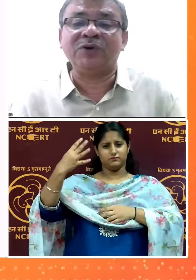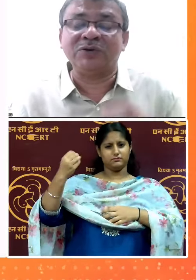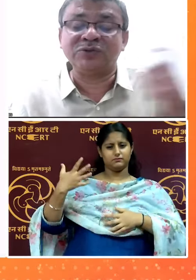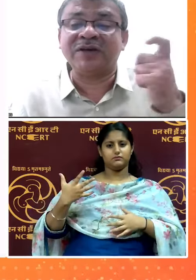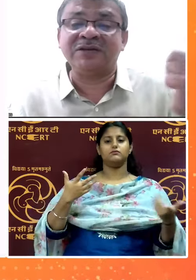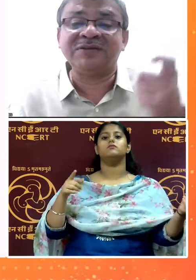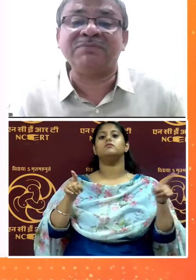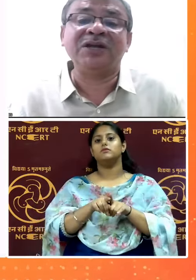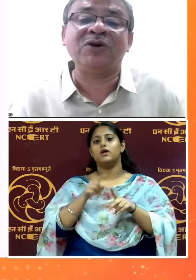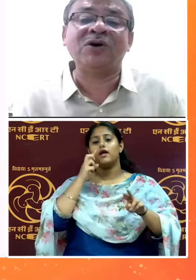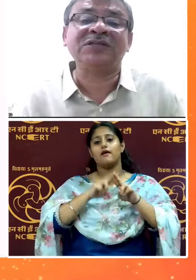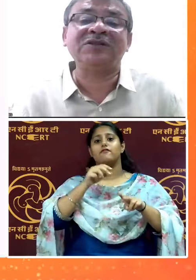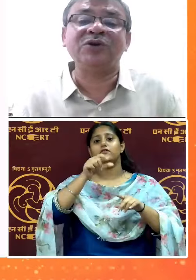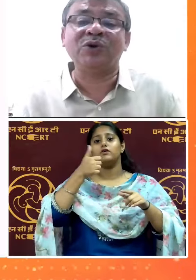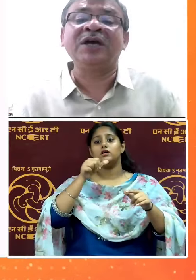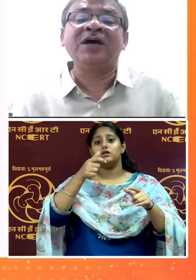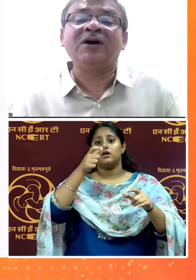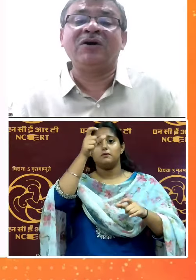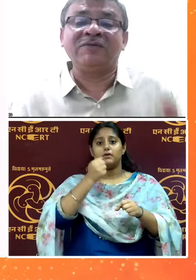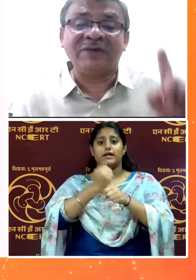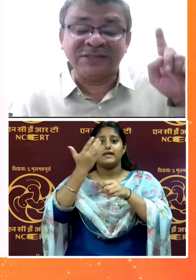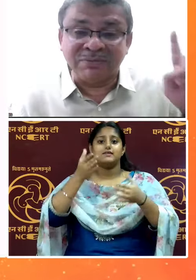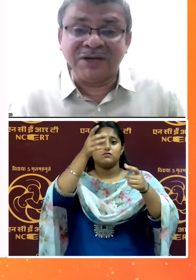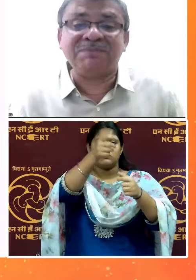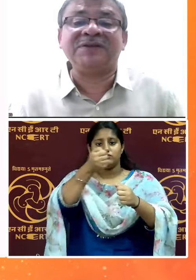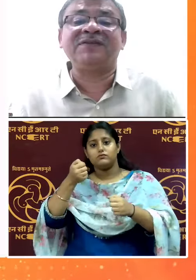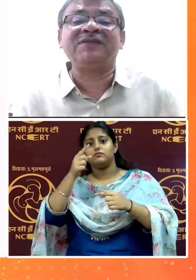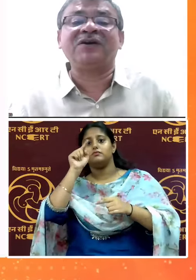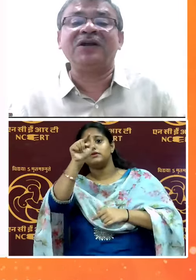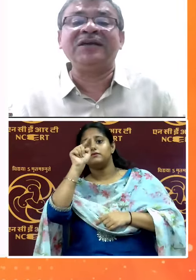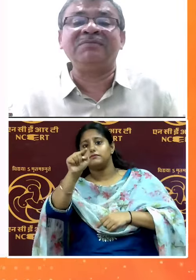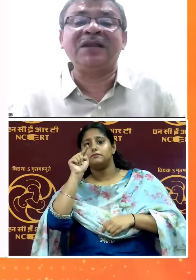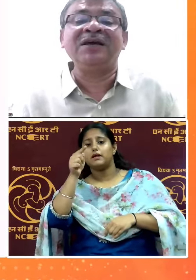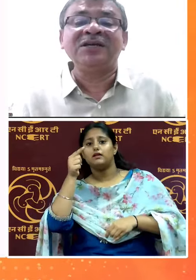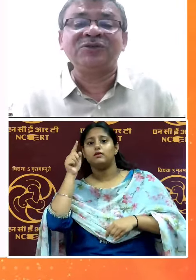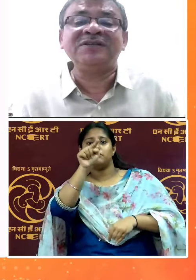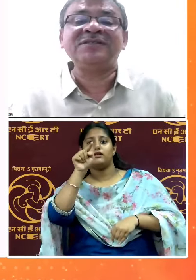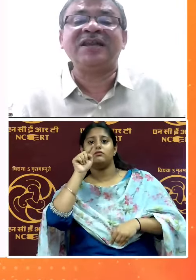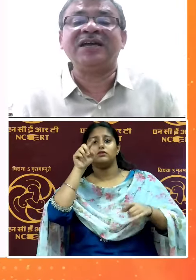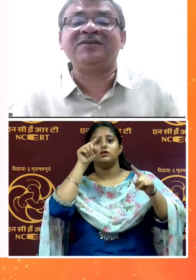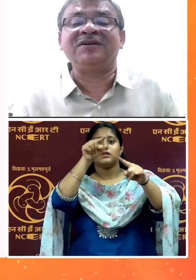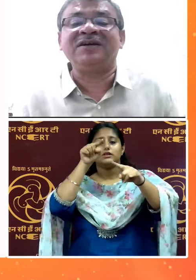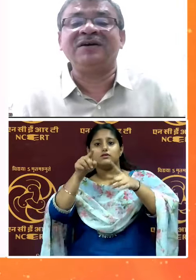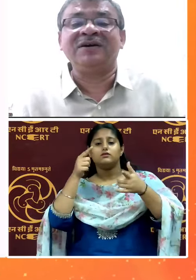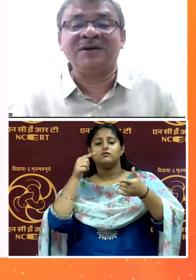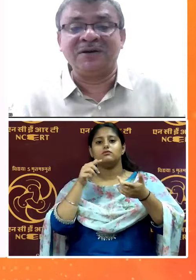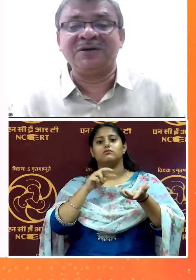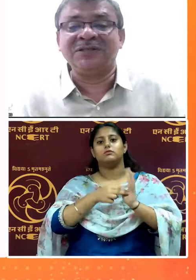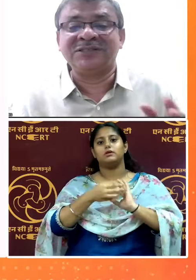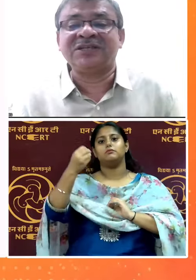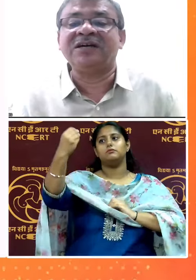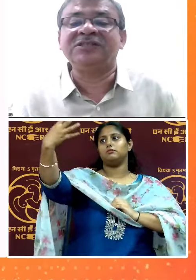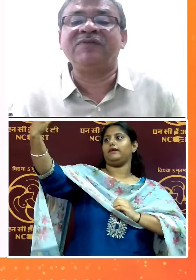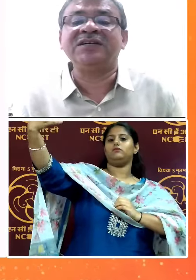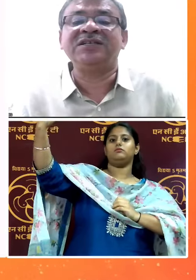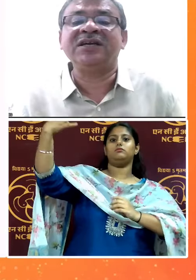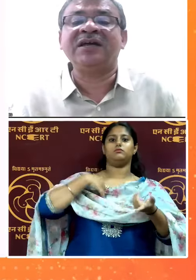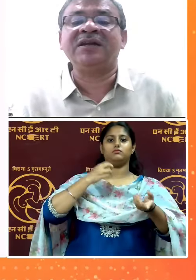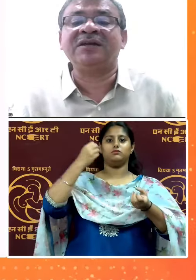of a door. So when somebody knocks at the door or when somebody presses the calling bell, so this light